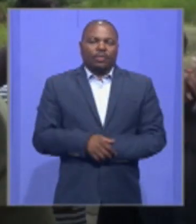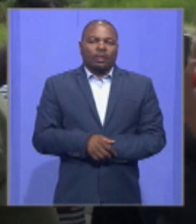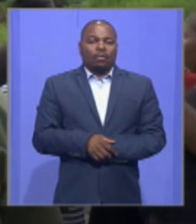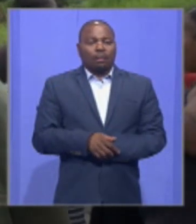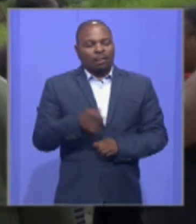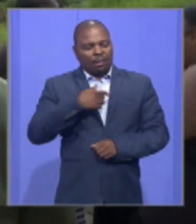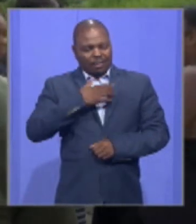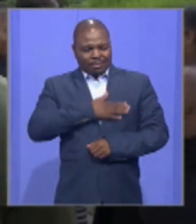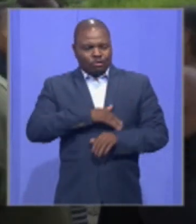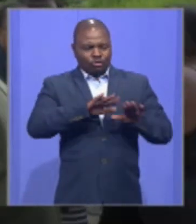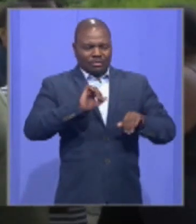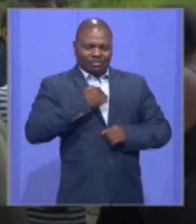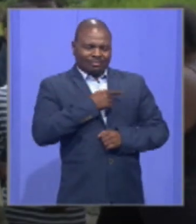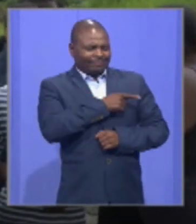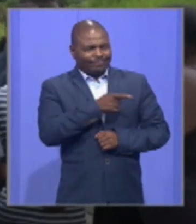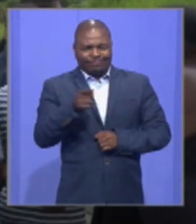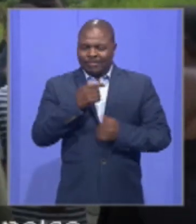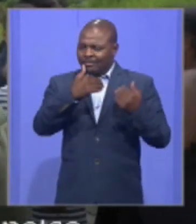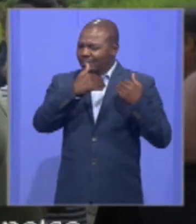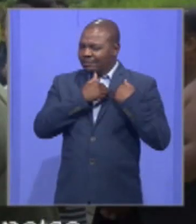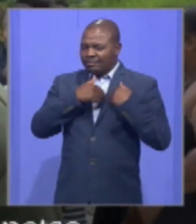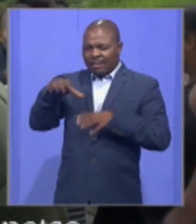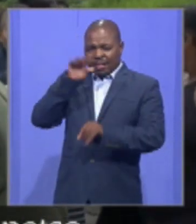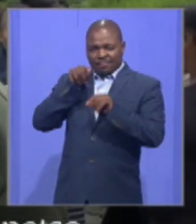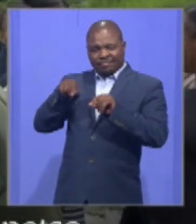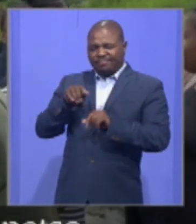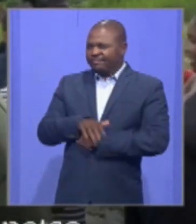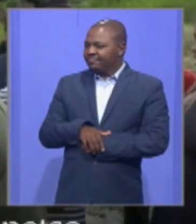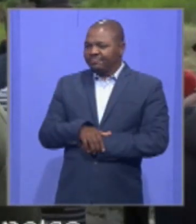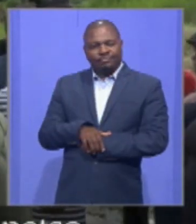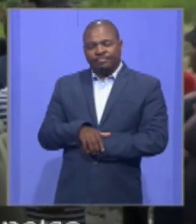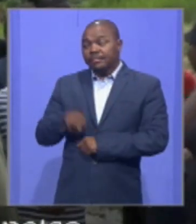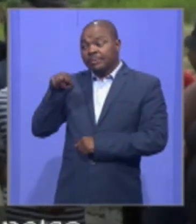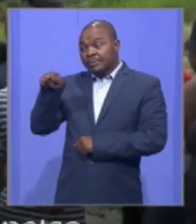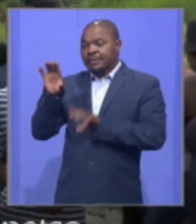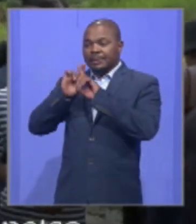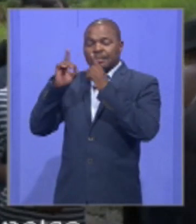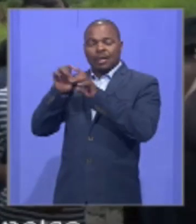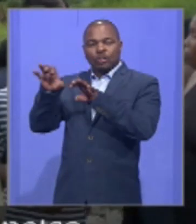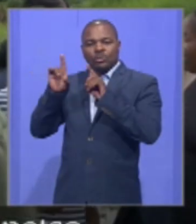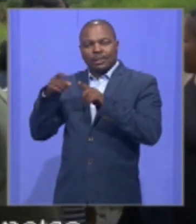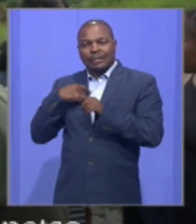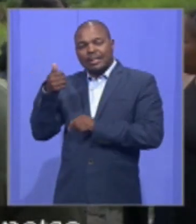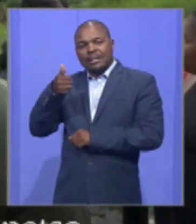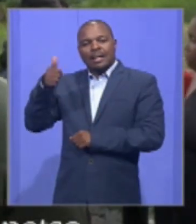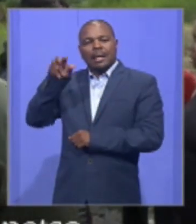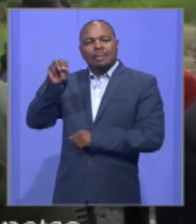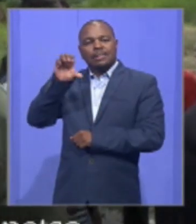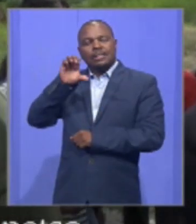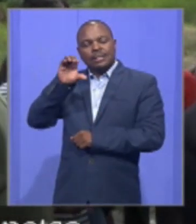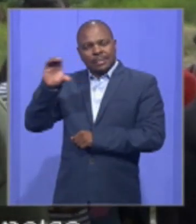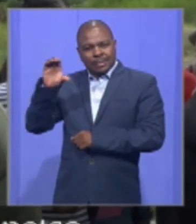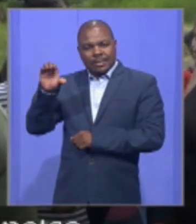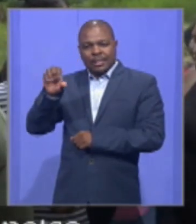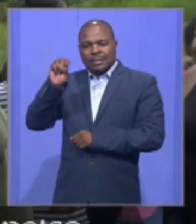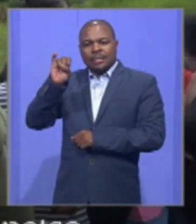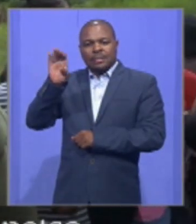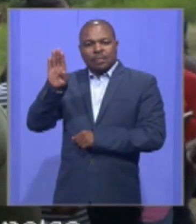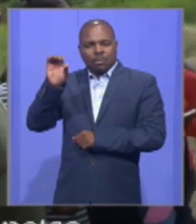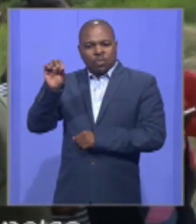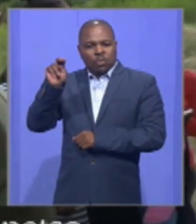to learn here. So we therefore ask the Department of Education, led by the MEC Bonakele Machuwa, to come here as soon as